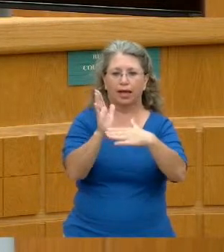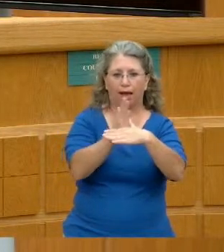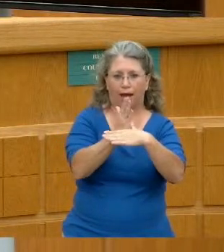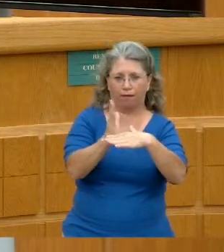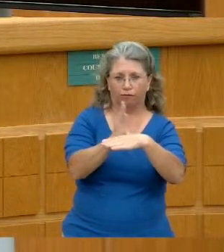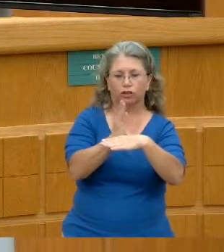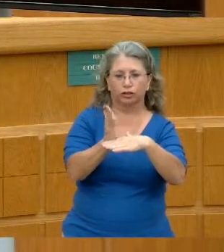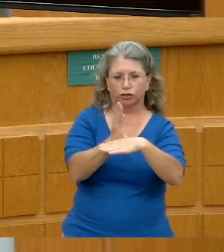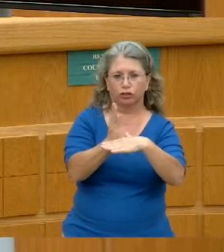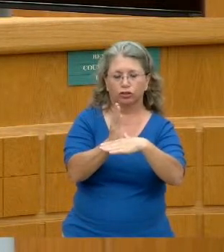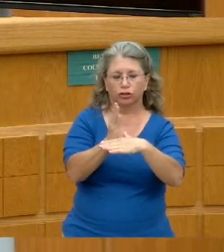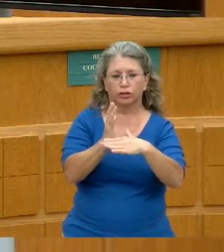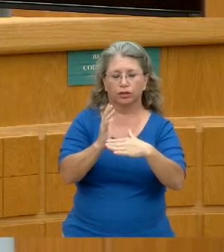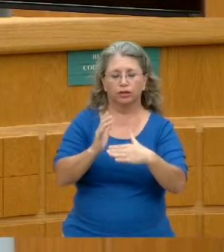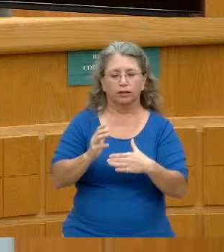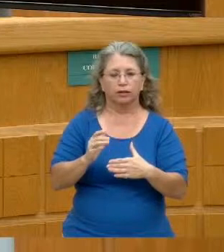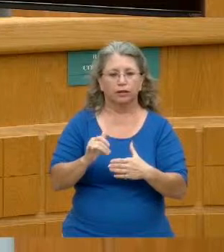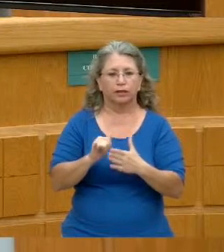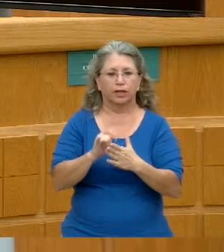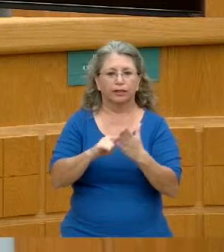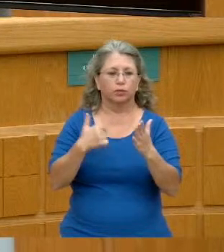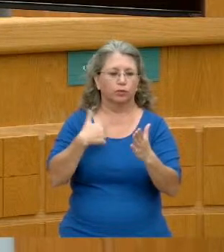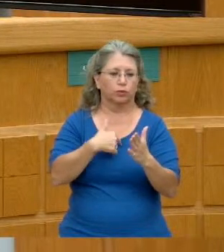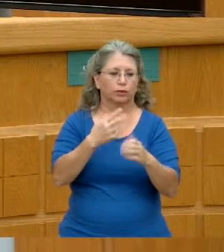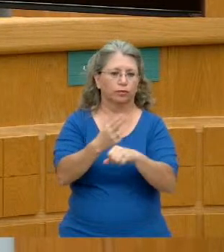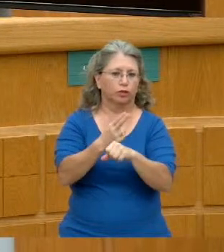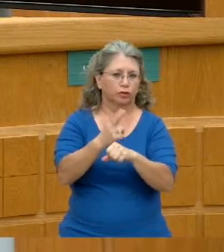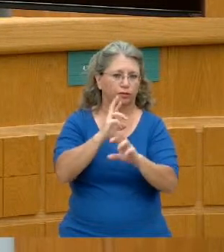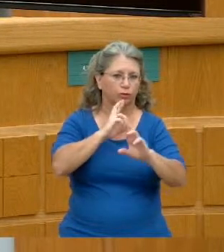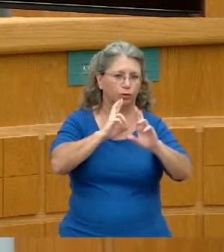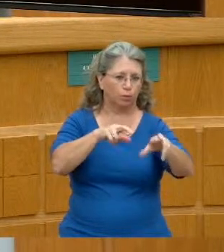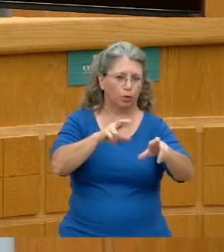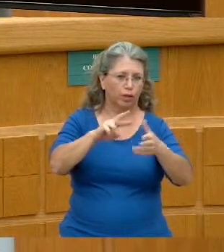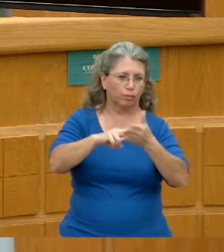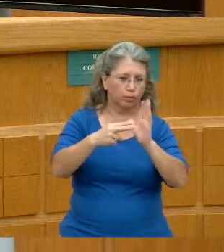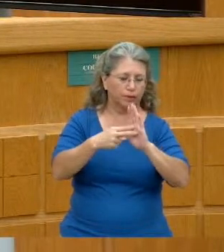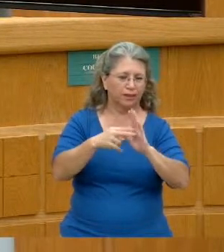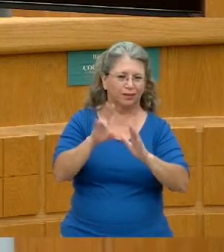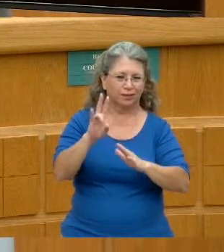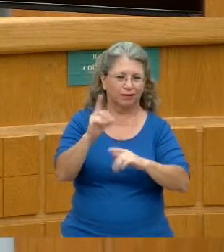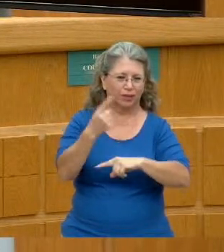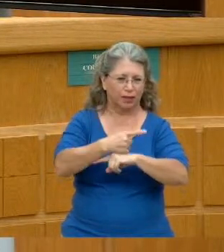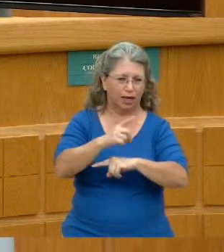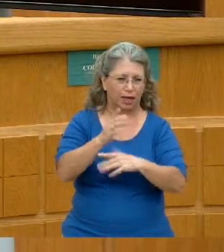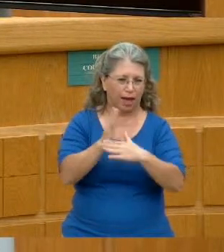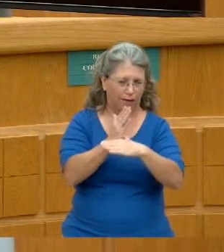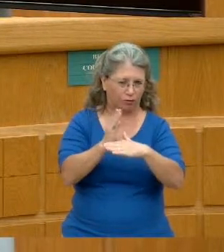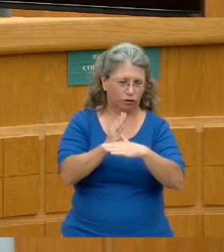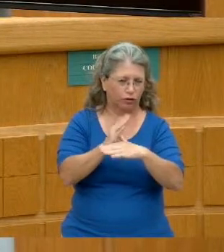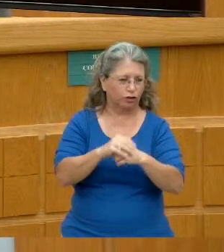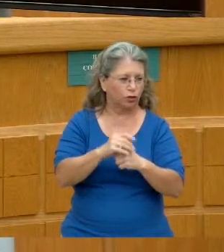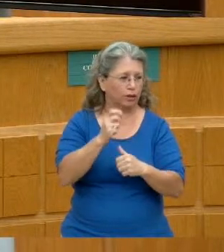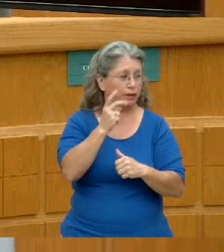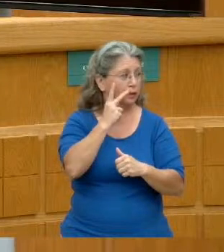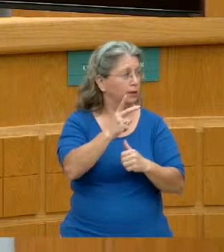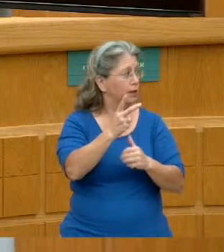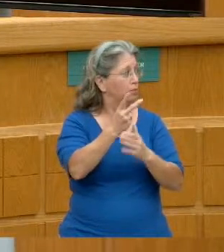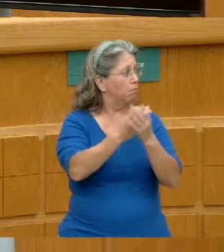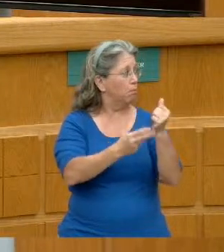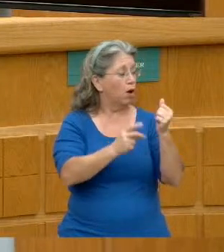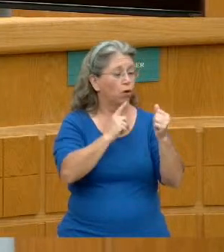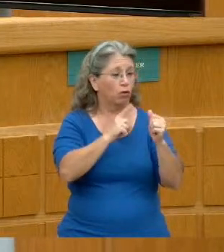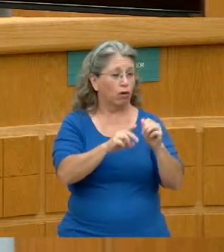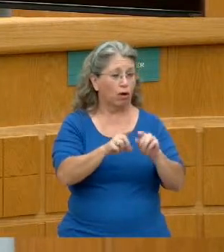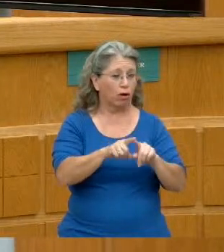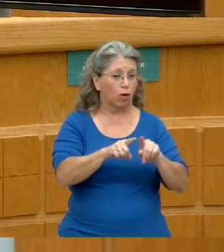this in reporting information to communities. And you can see both are going up at the end down there. So we have some pretty